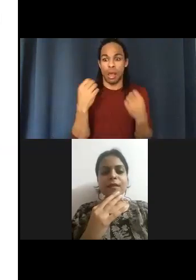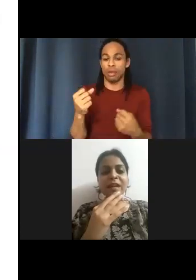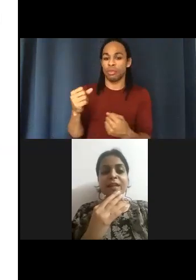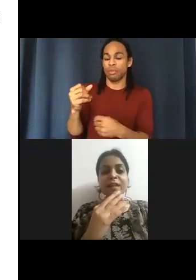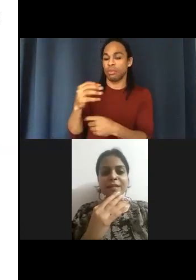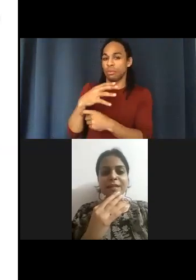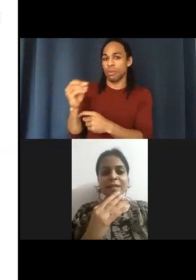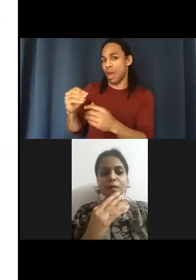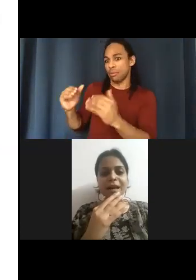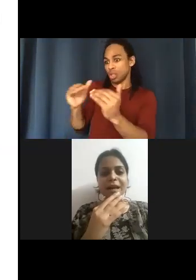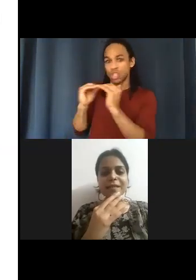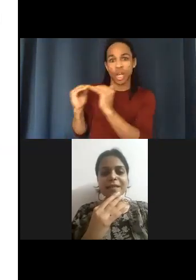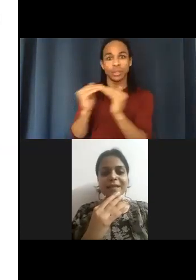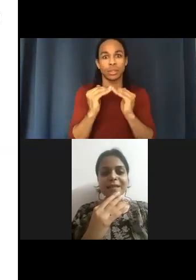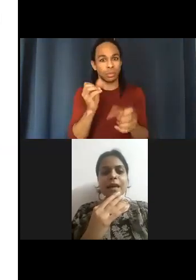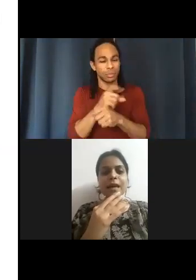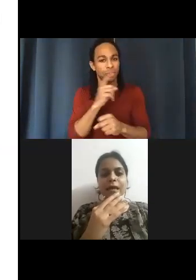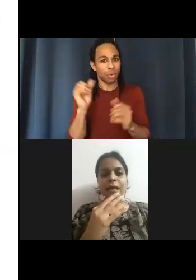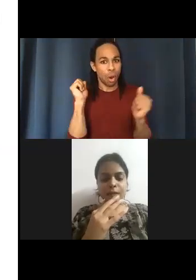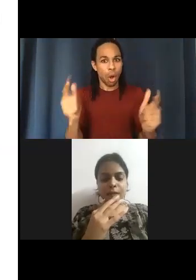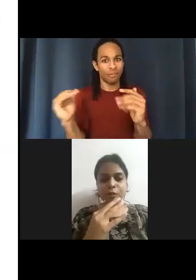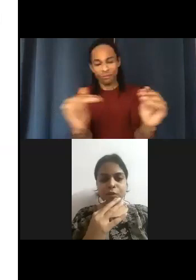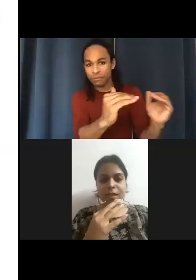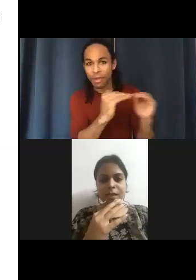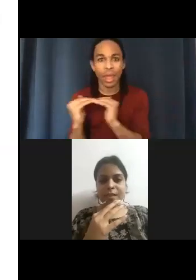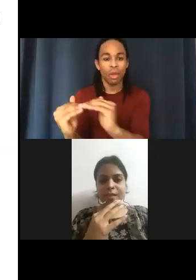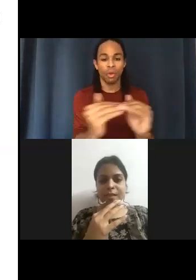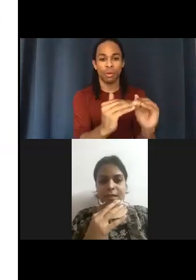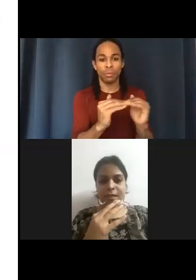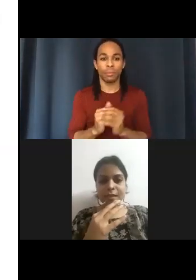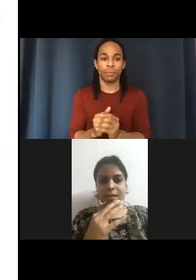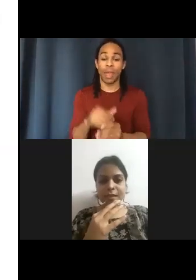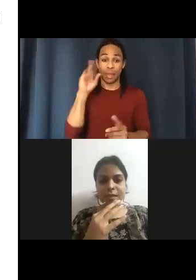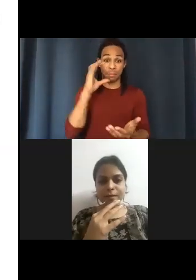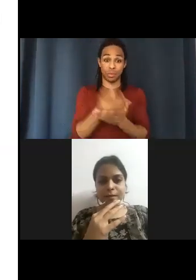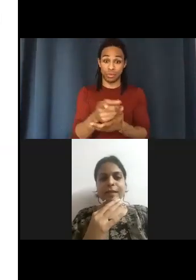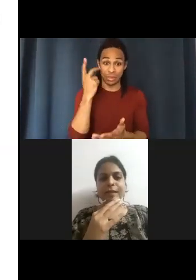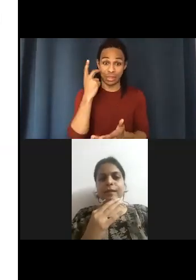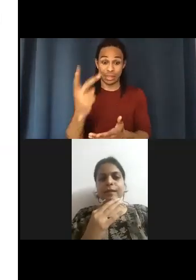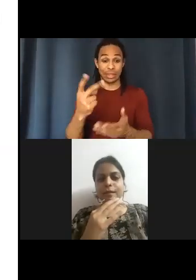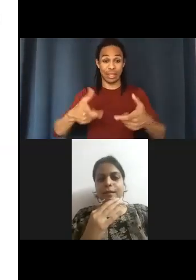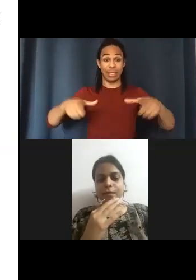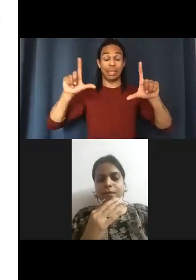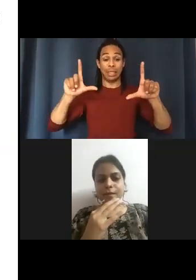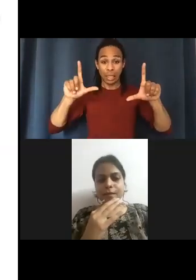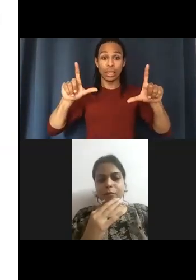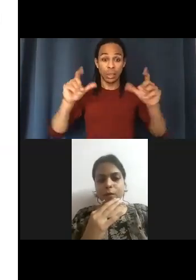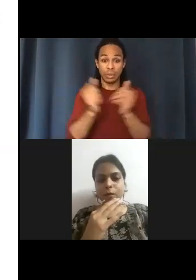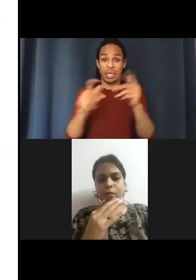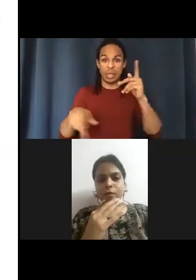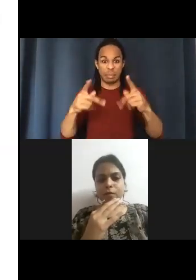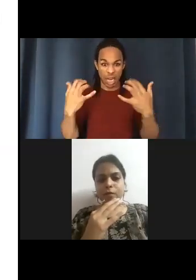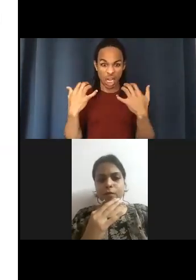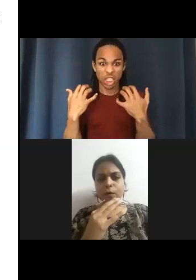COVID Canvases to really understand it. And the picture that you could see there in the slide, it's really a snapshot